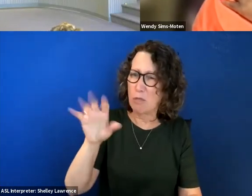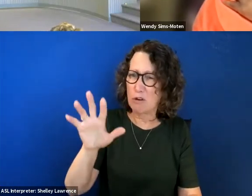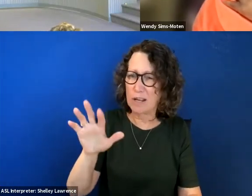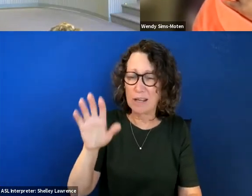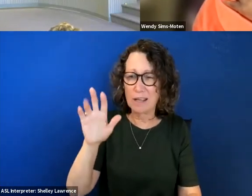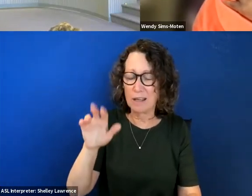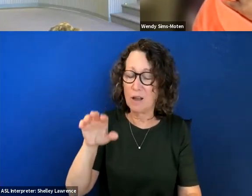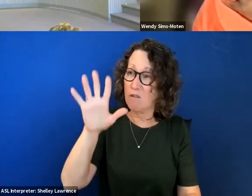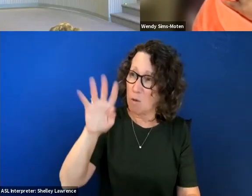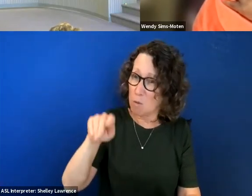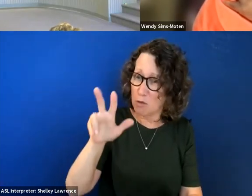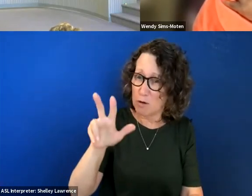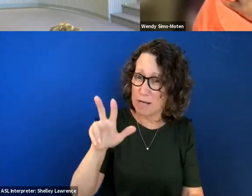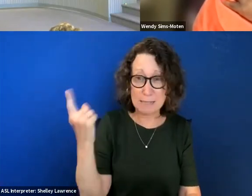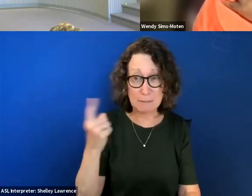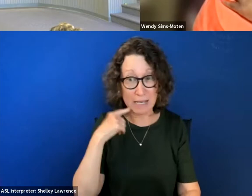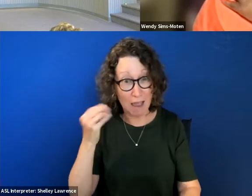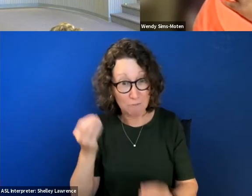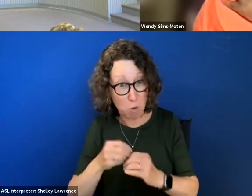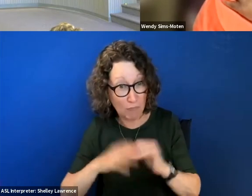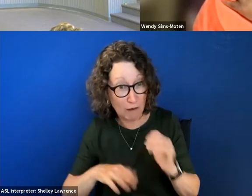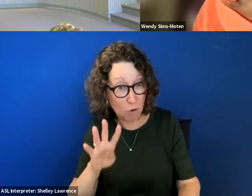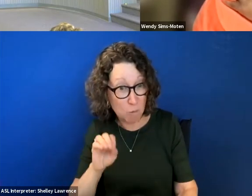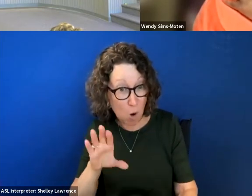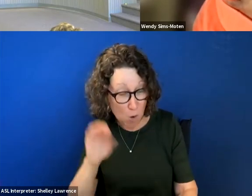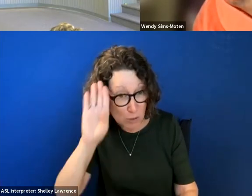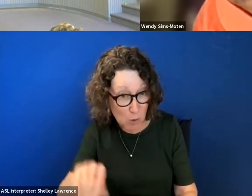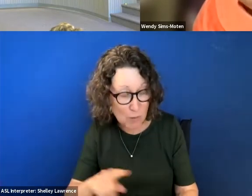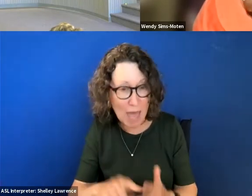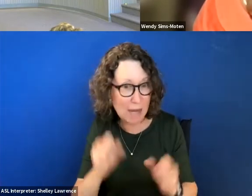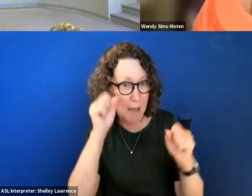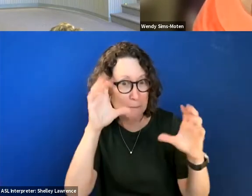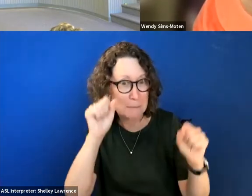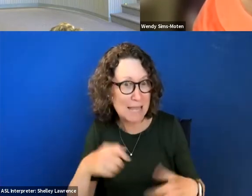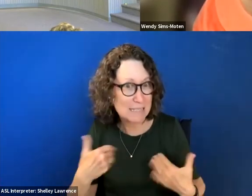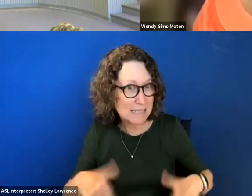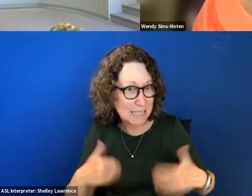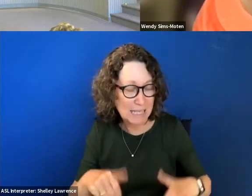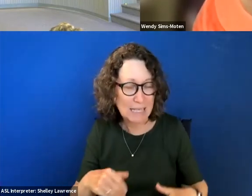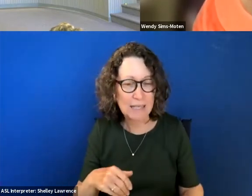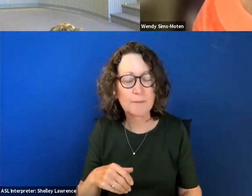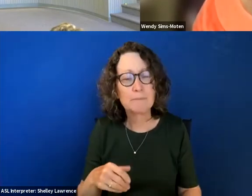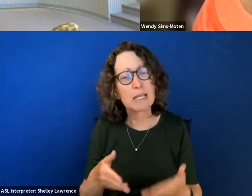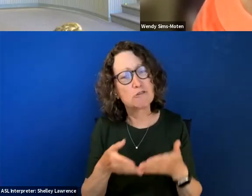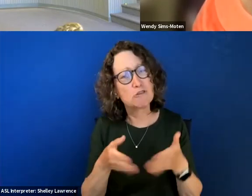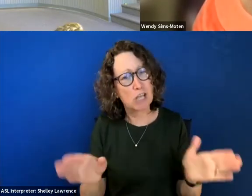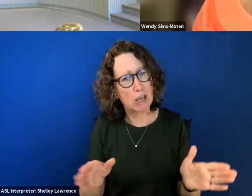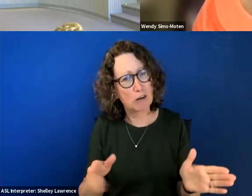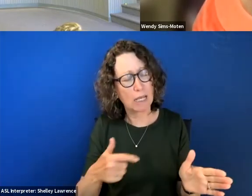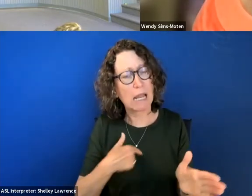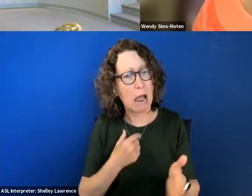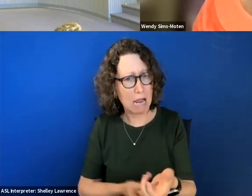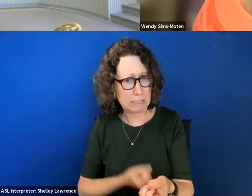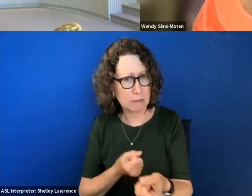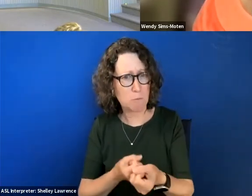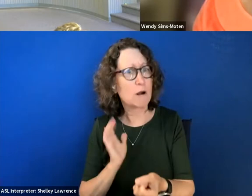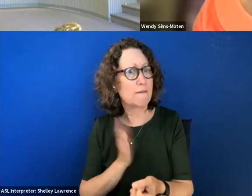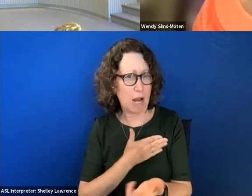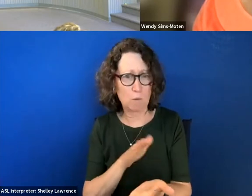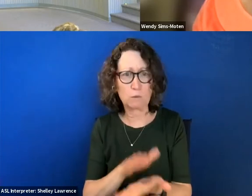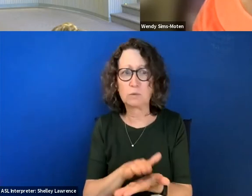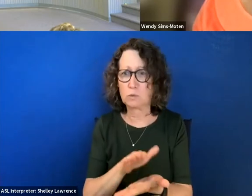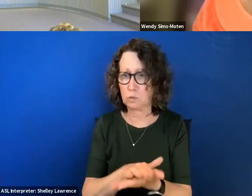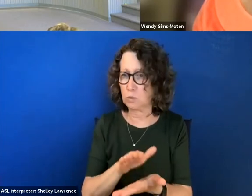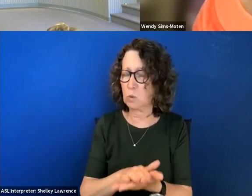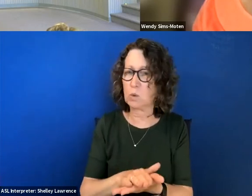that someone could have a higher GPA than 4.0? That's truly amazing. Generally, I'm in support of our schools,